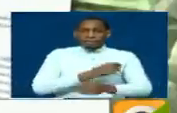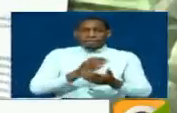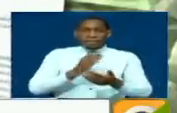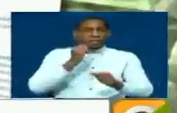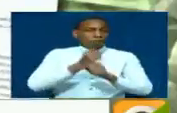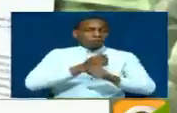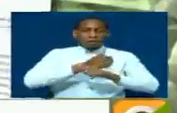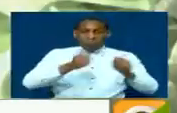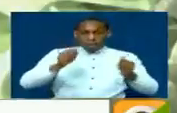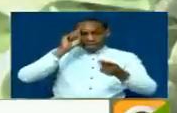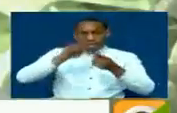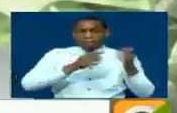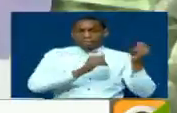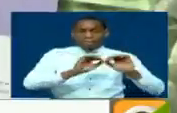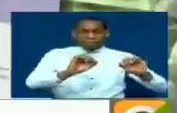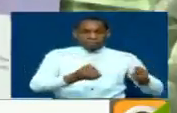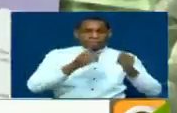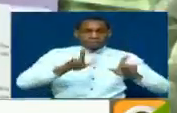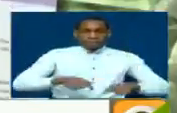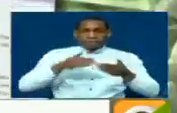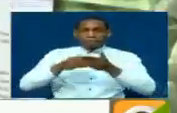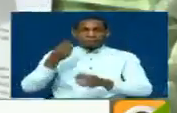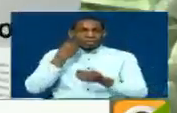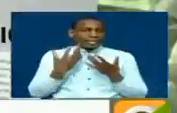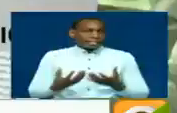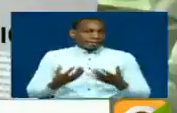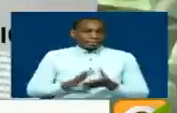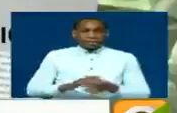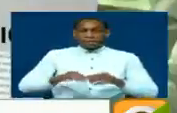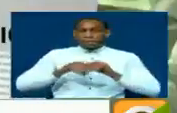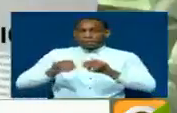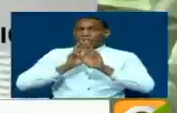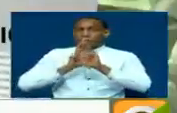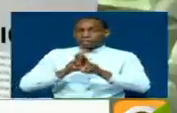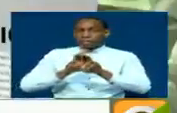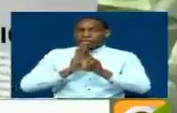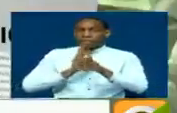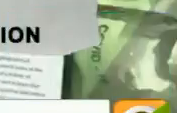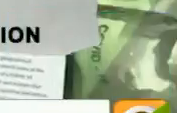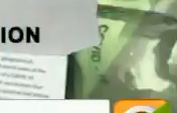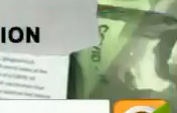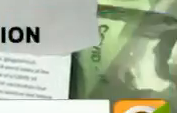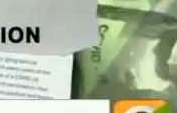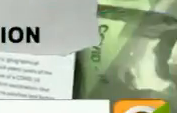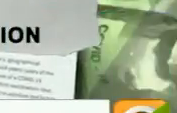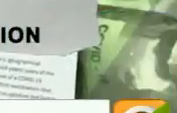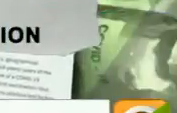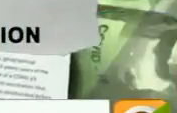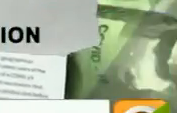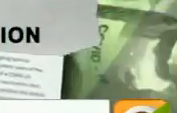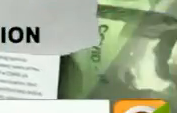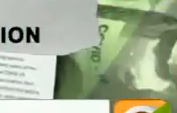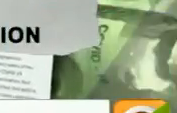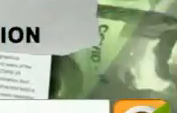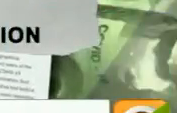they were designed to do, save lives and prevent serious illness. According to the study, less than 0.5% of those vaccinated with the